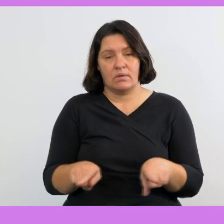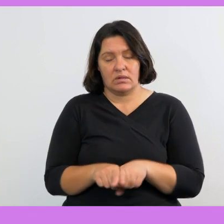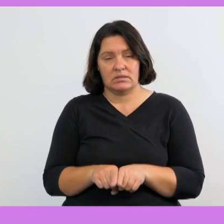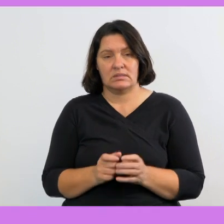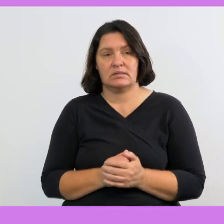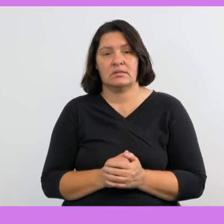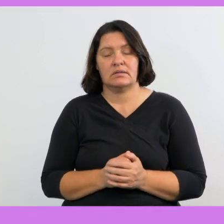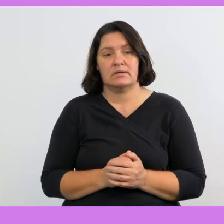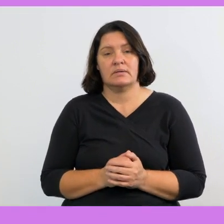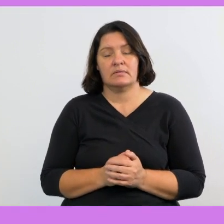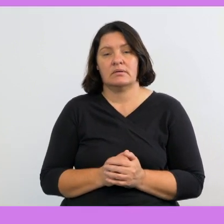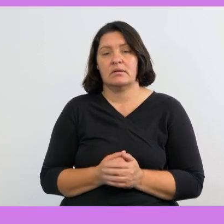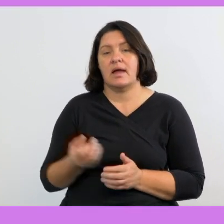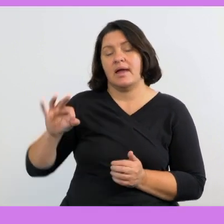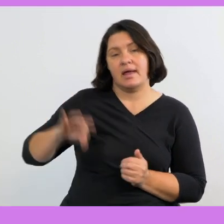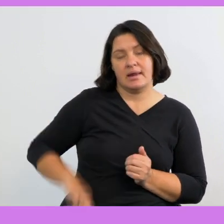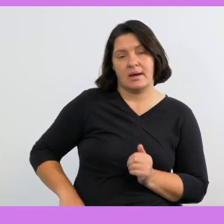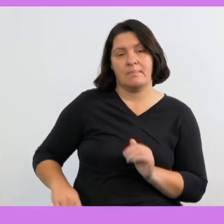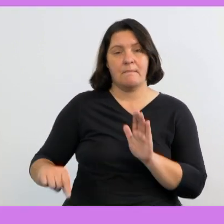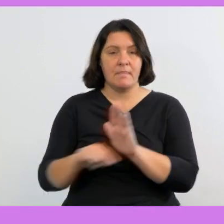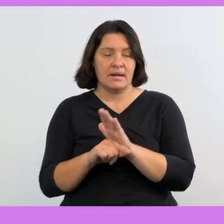equals my income